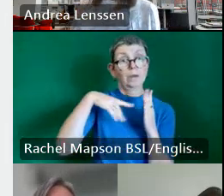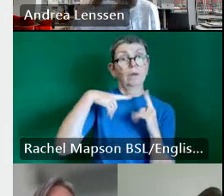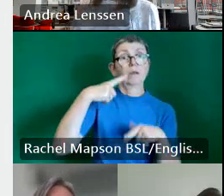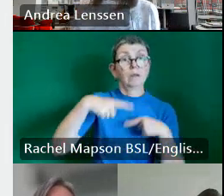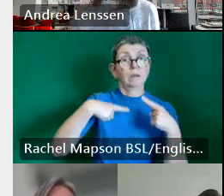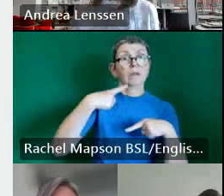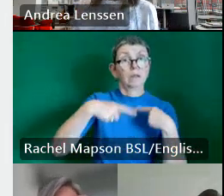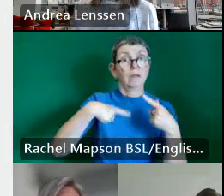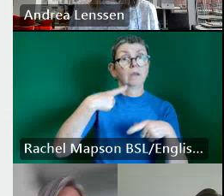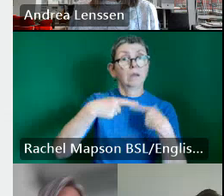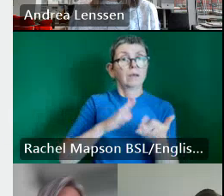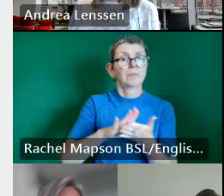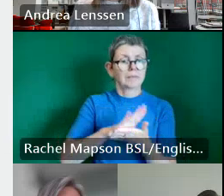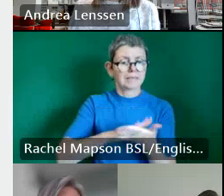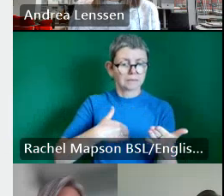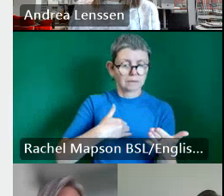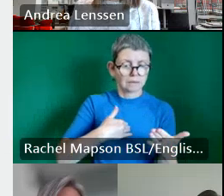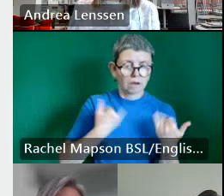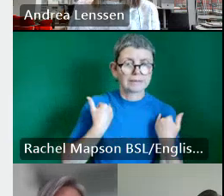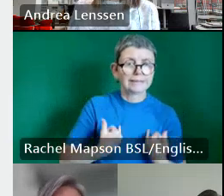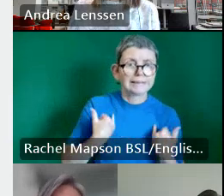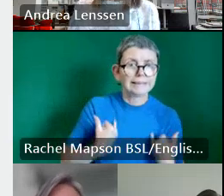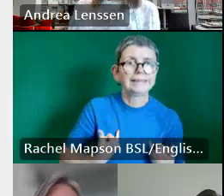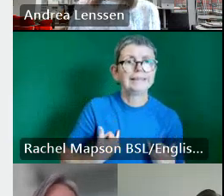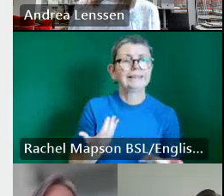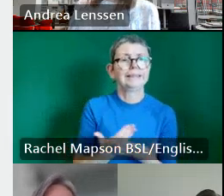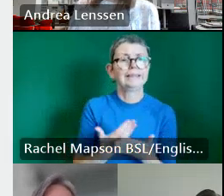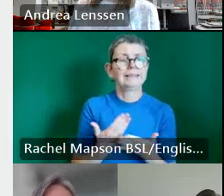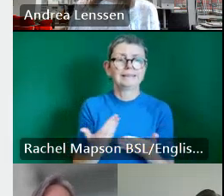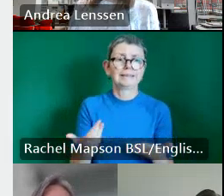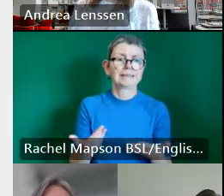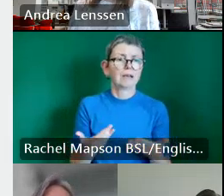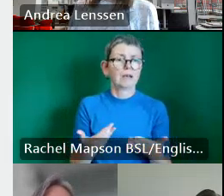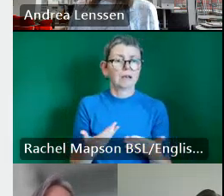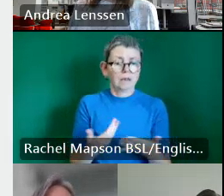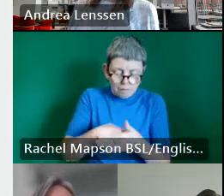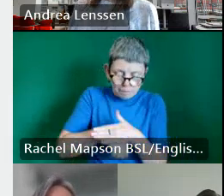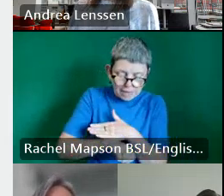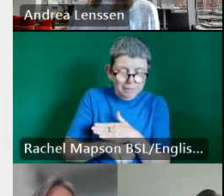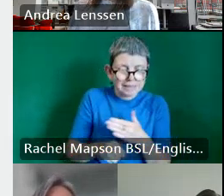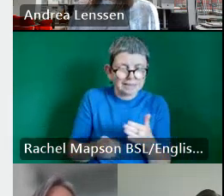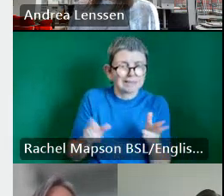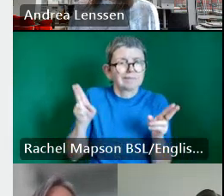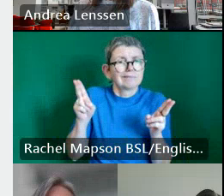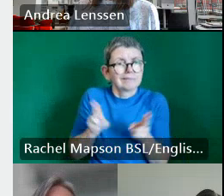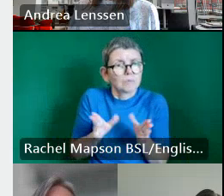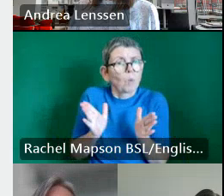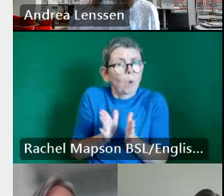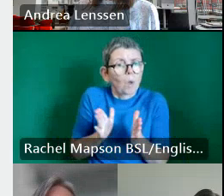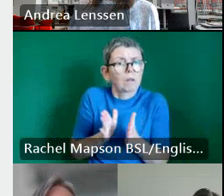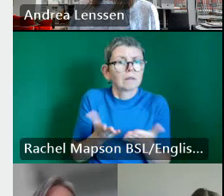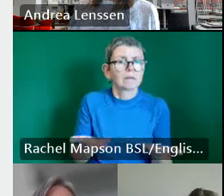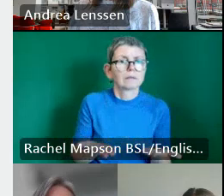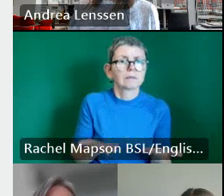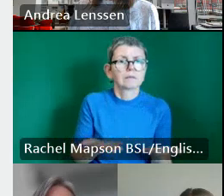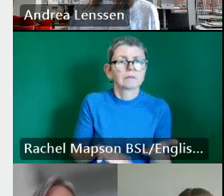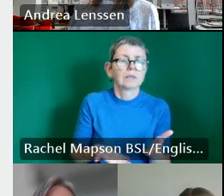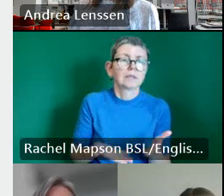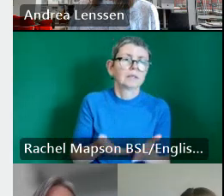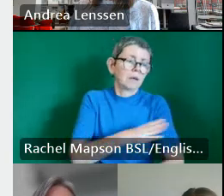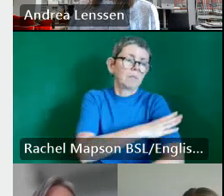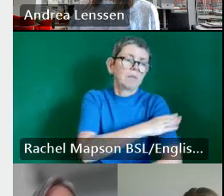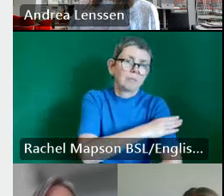cardiovascular disease, decreased birth weight in babies, and increased risk of blood pressure issues,